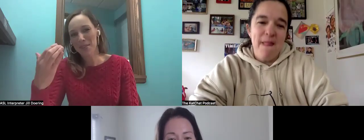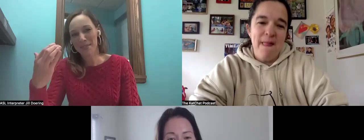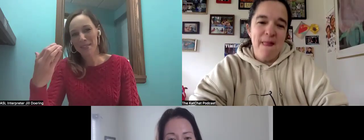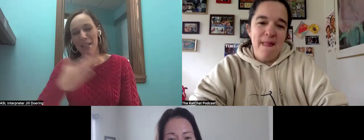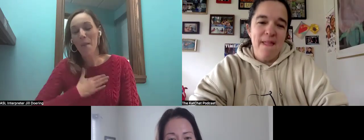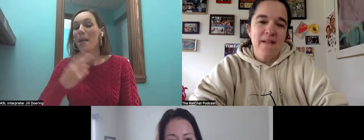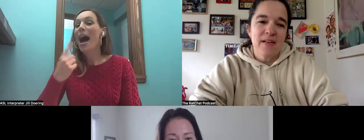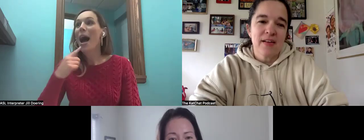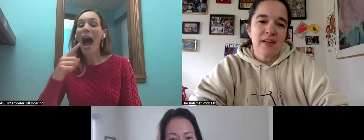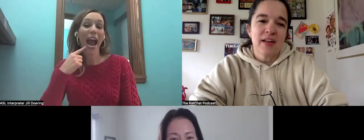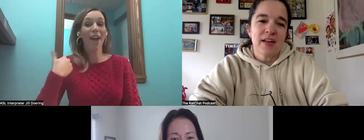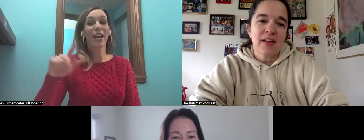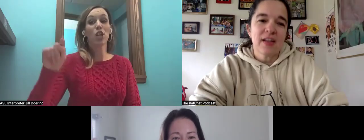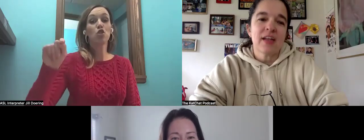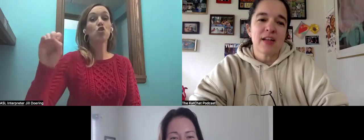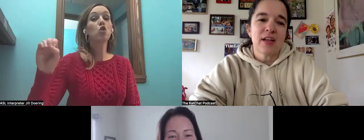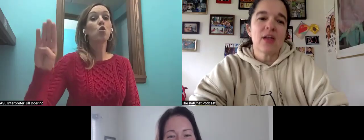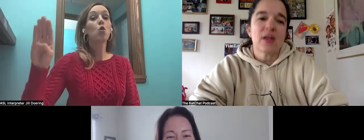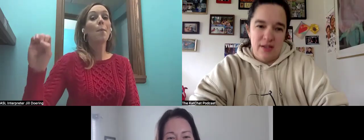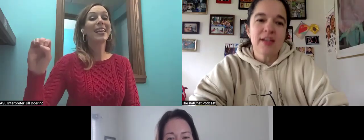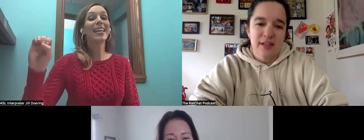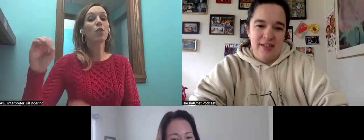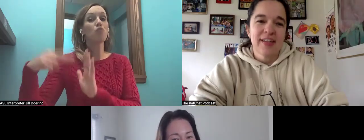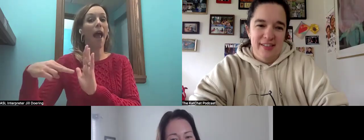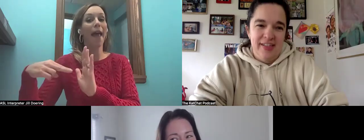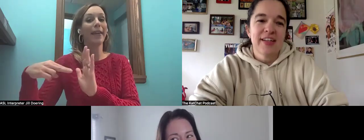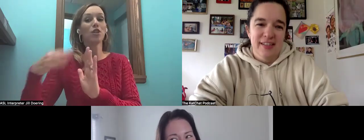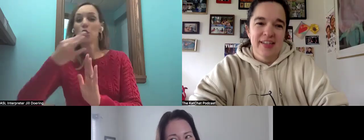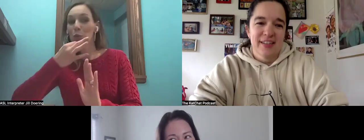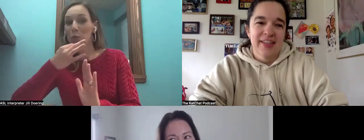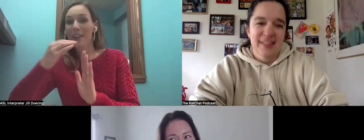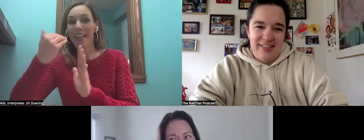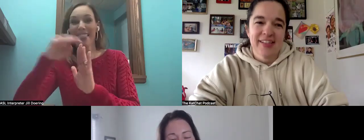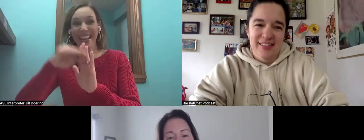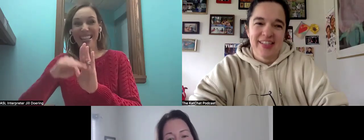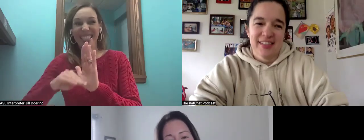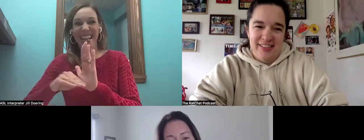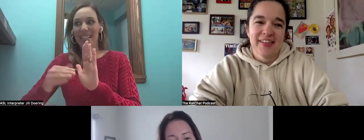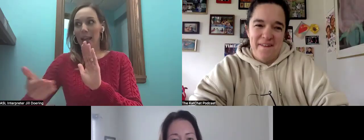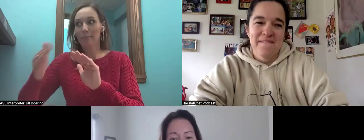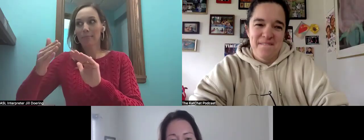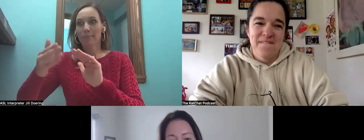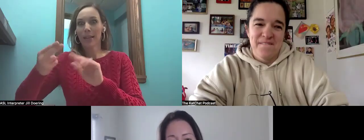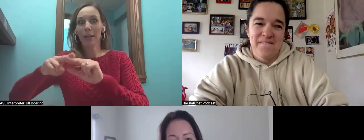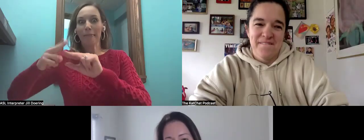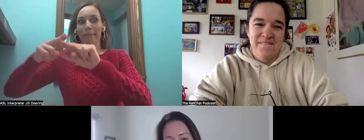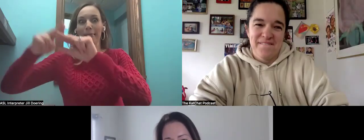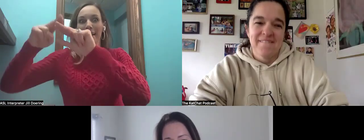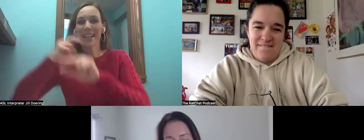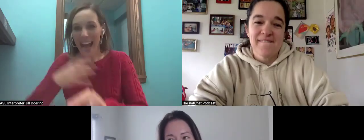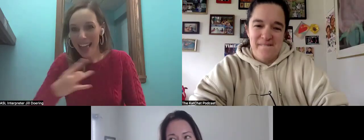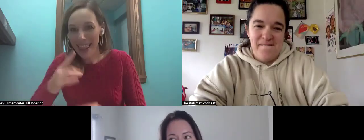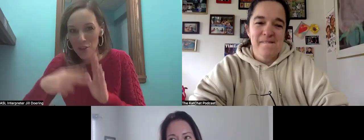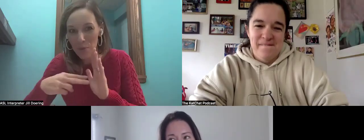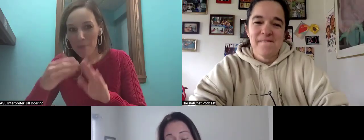be read list for the holidays stacking. Because once we get in that house, I'm like, because I like to read at night before I go to bed. I don't know when